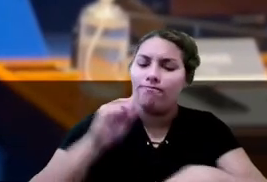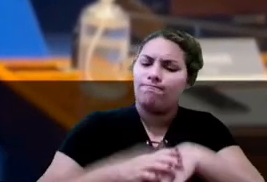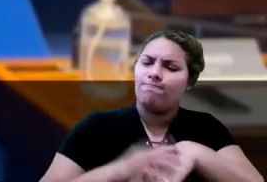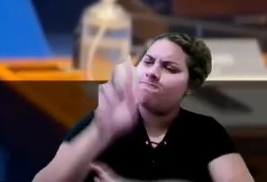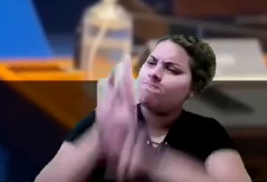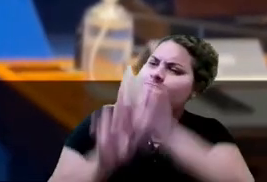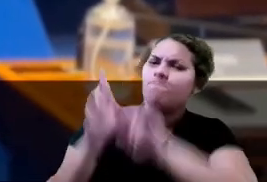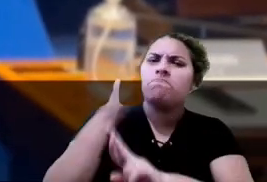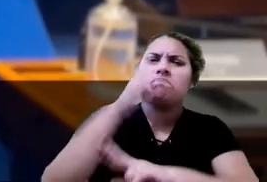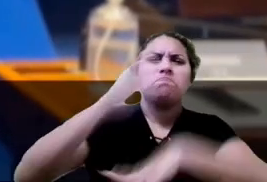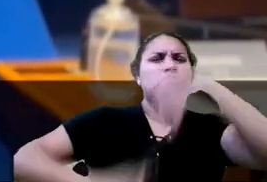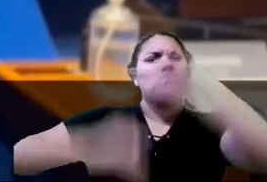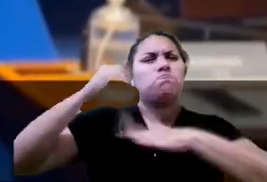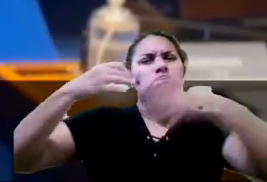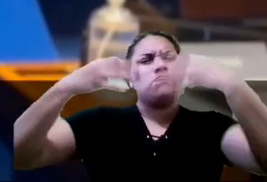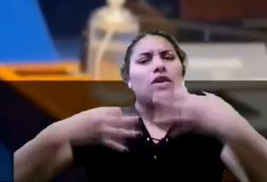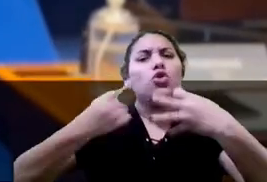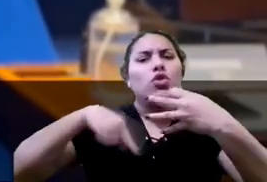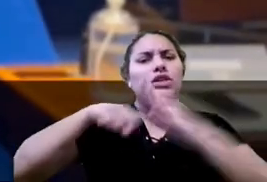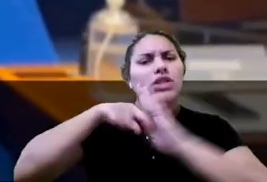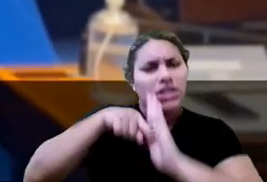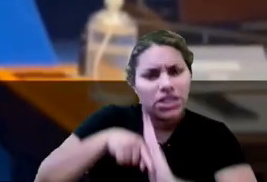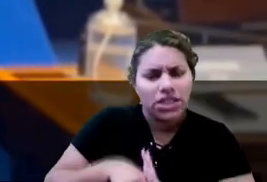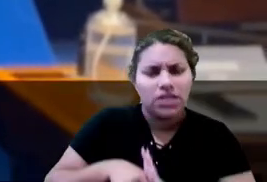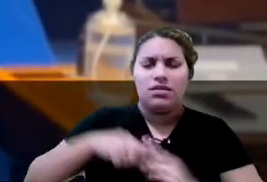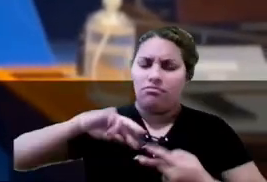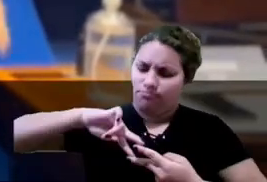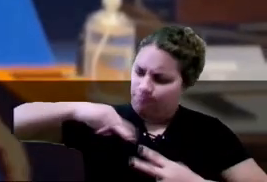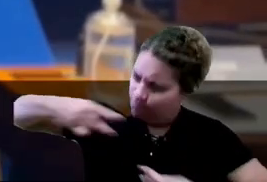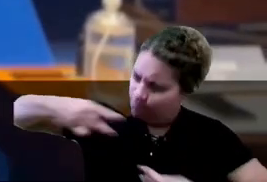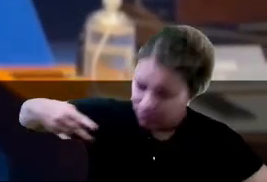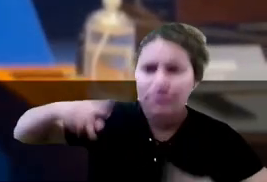we have the power to do